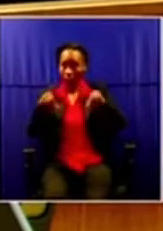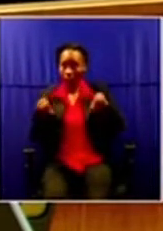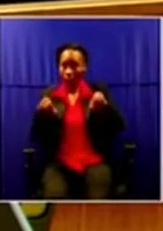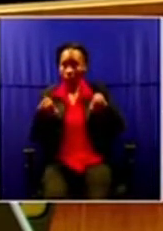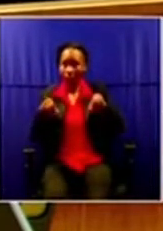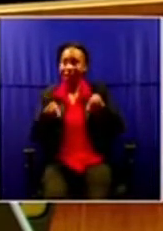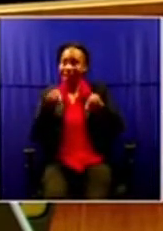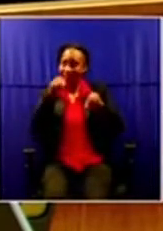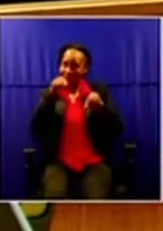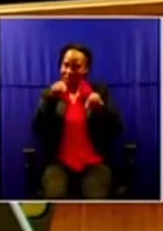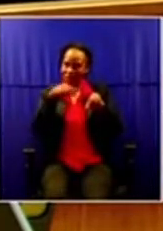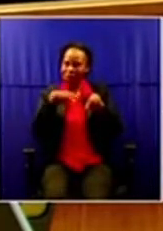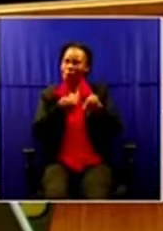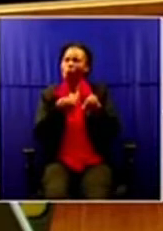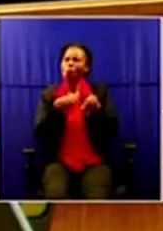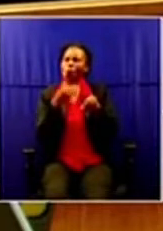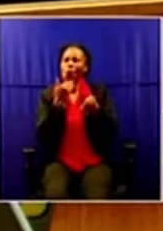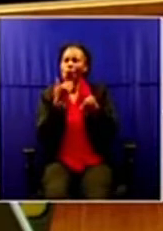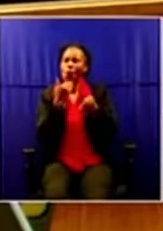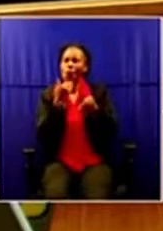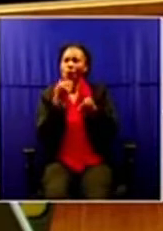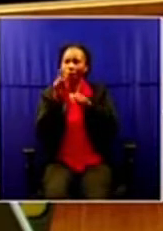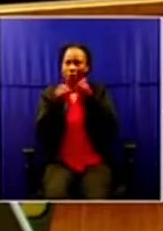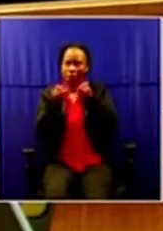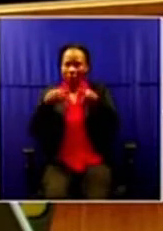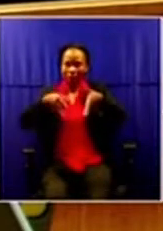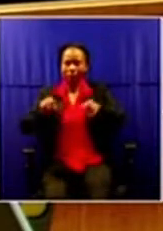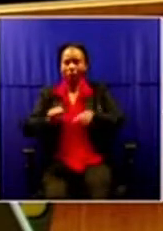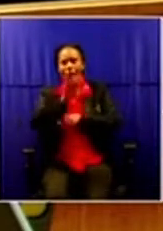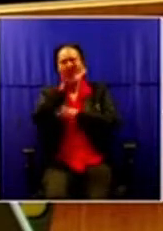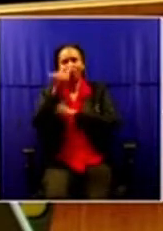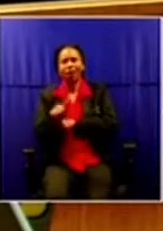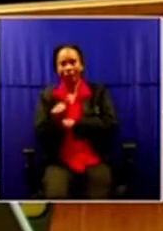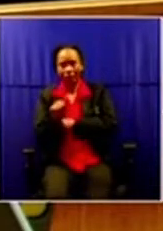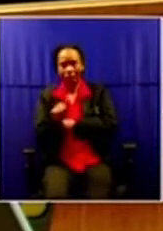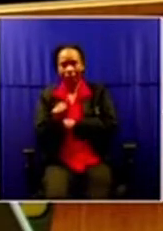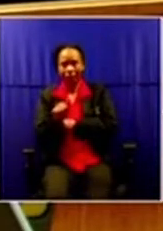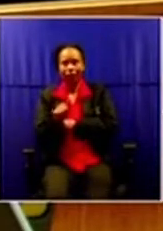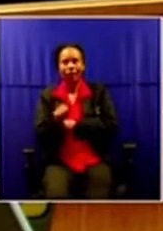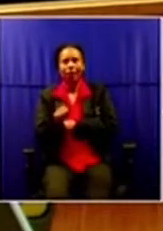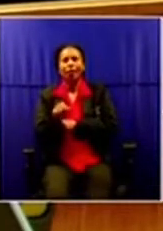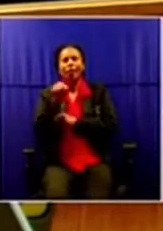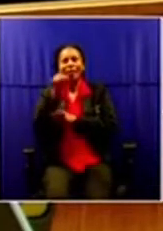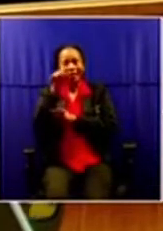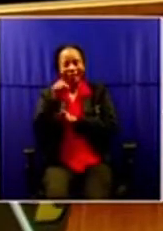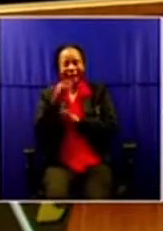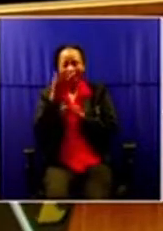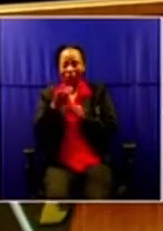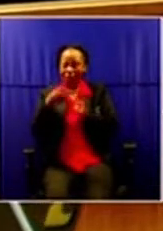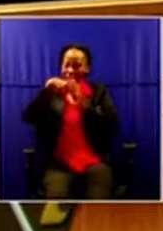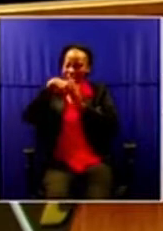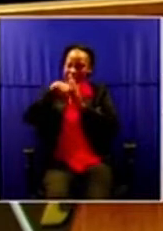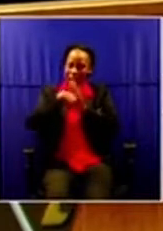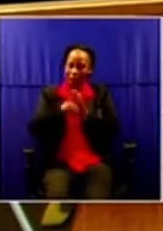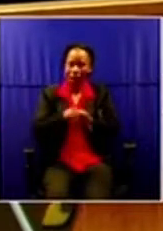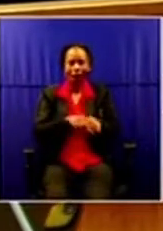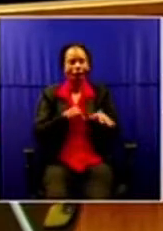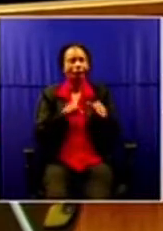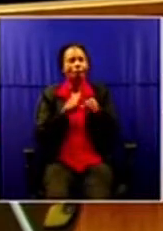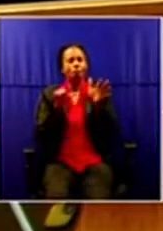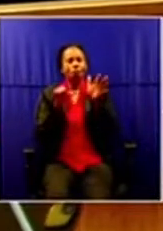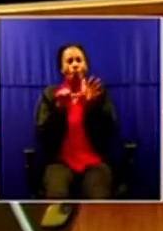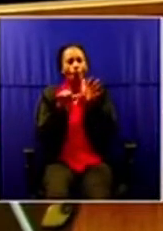belongs to the people of South Africa. We have extensive reserves of some of the most valuable